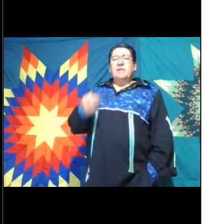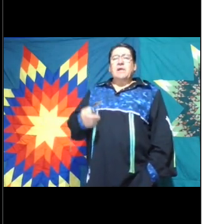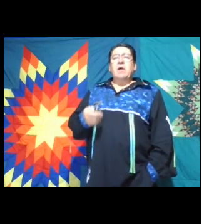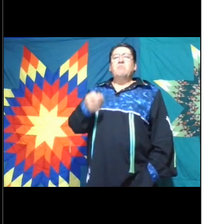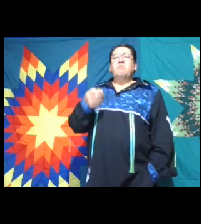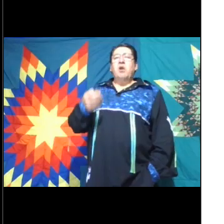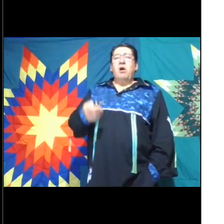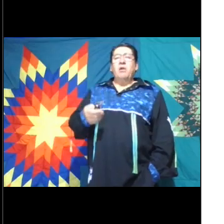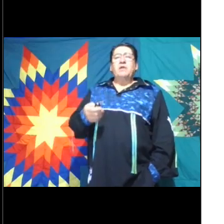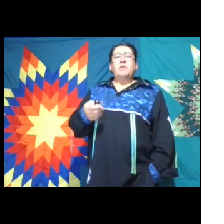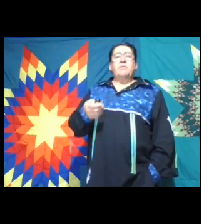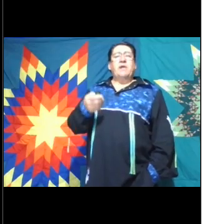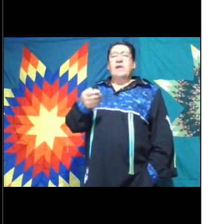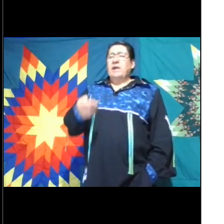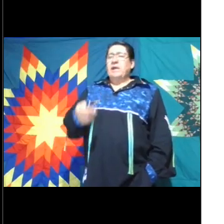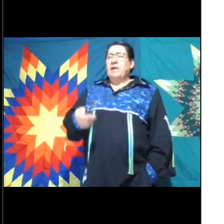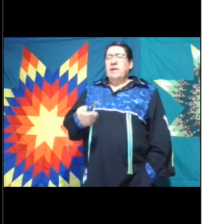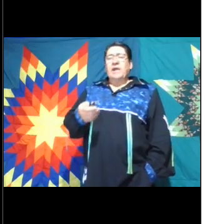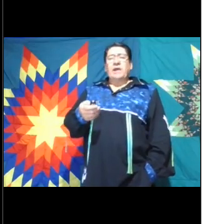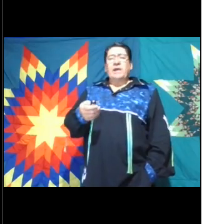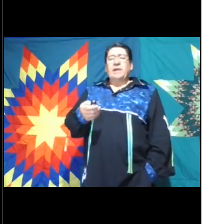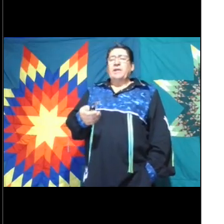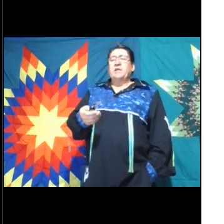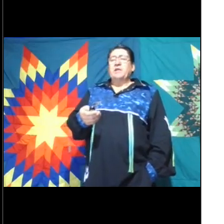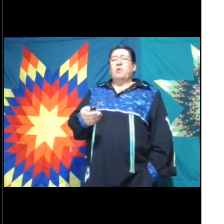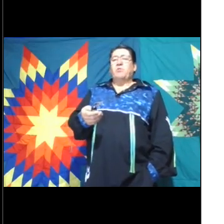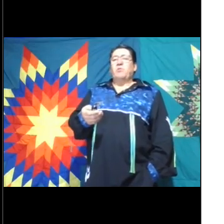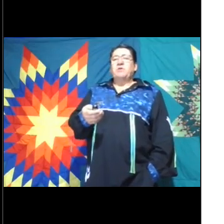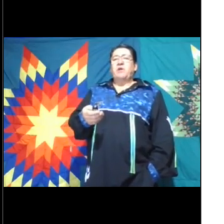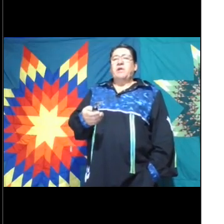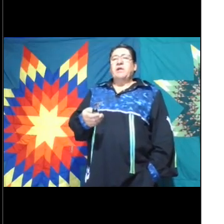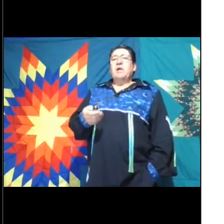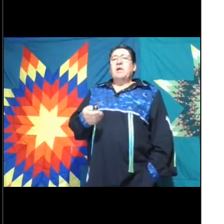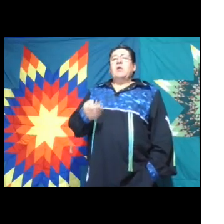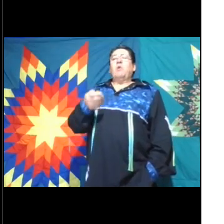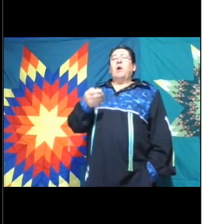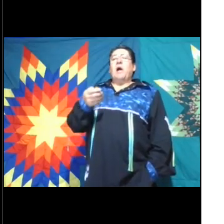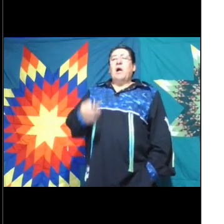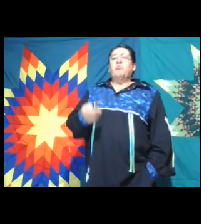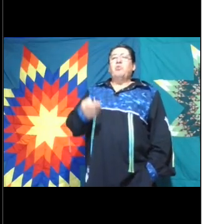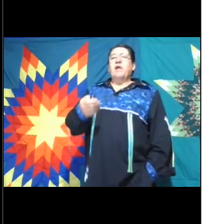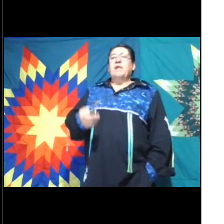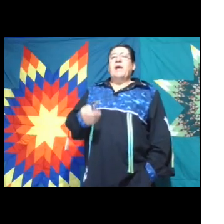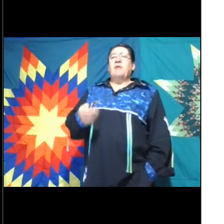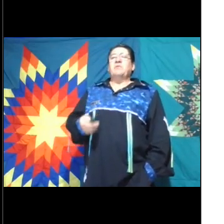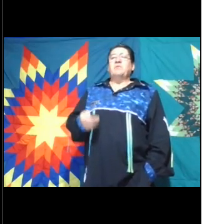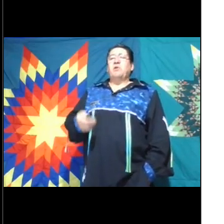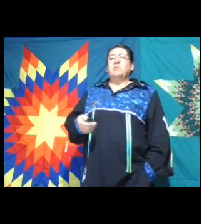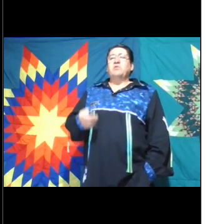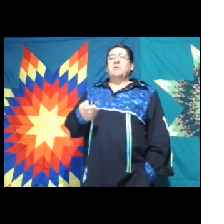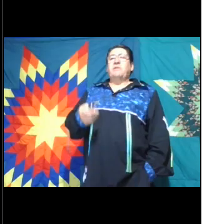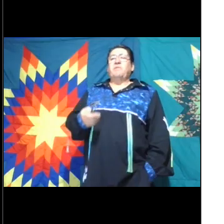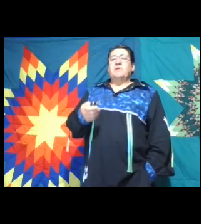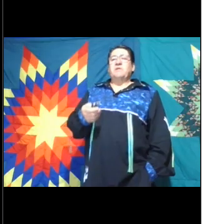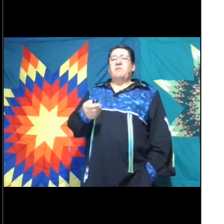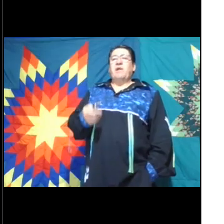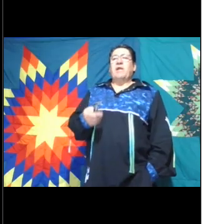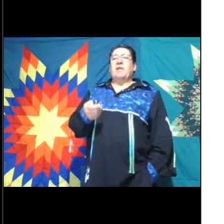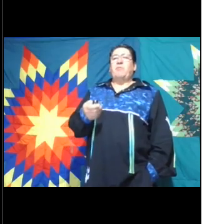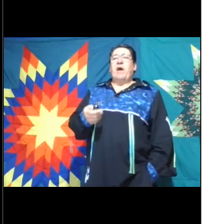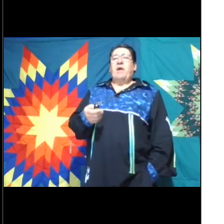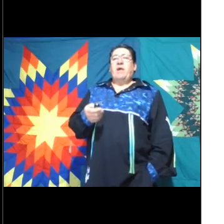having some knowledge of taking an Indigenous 101 training will help break down those cultural